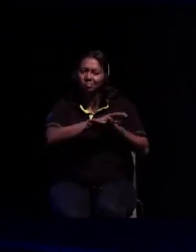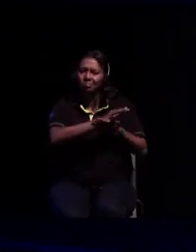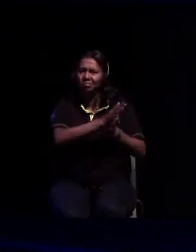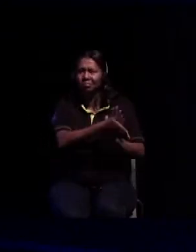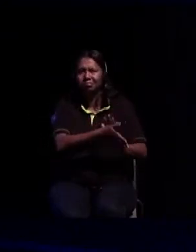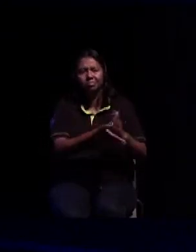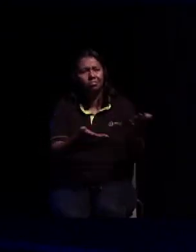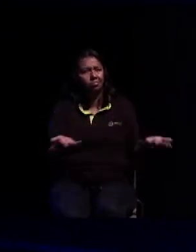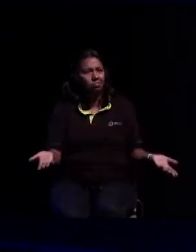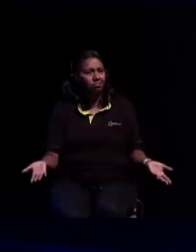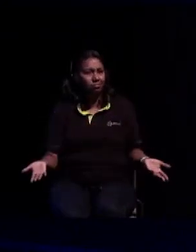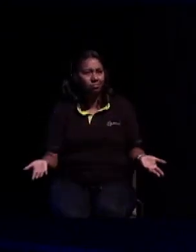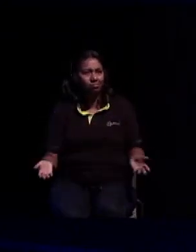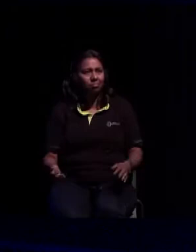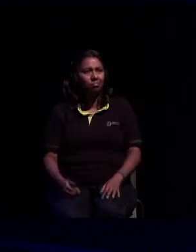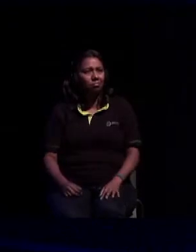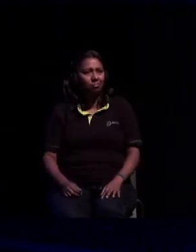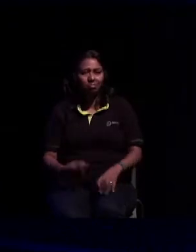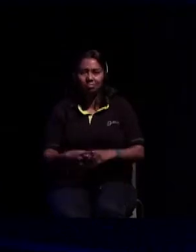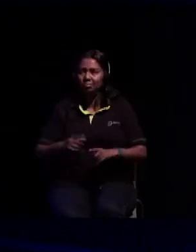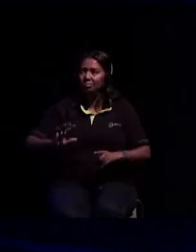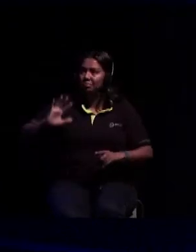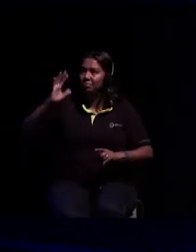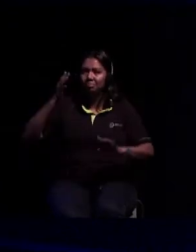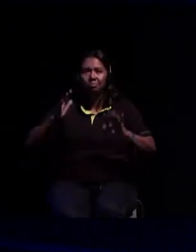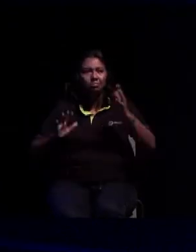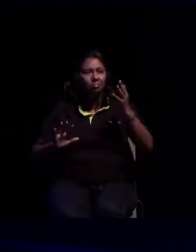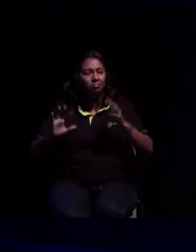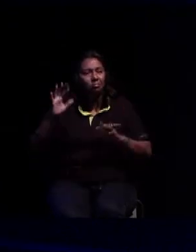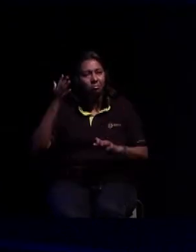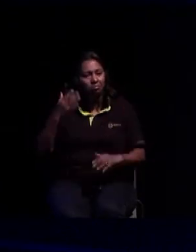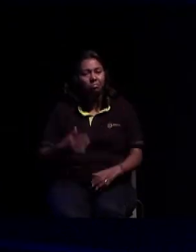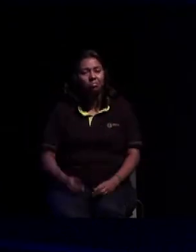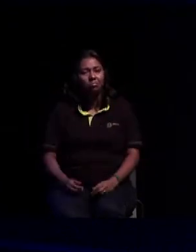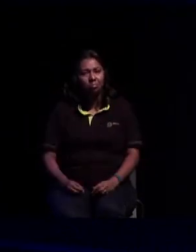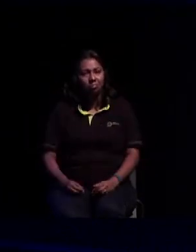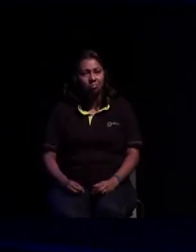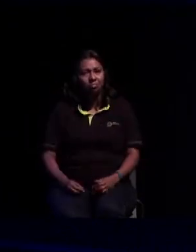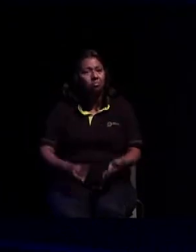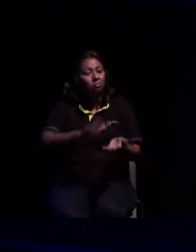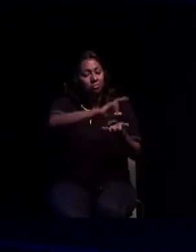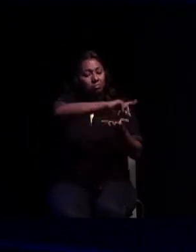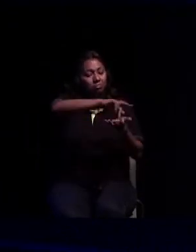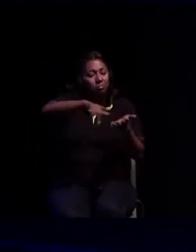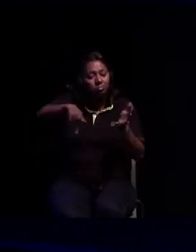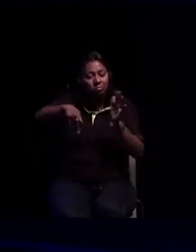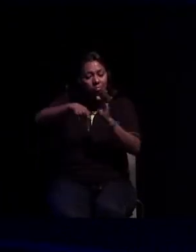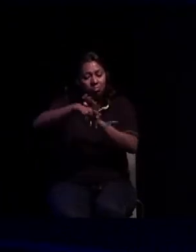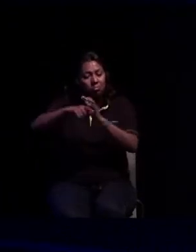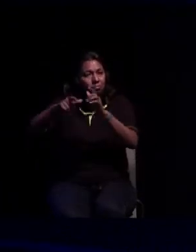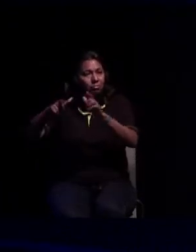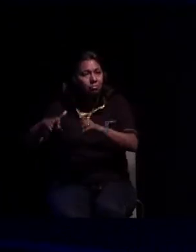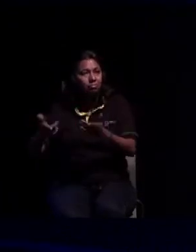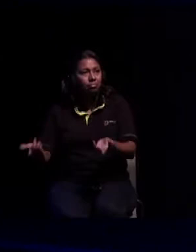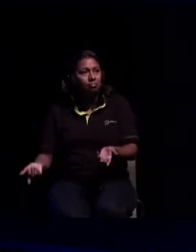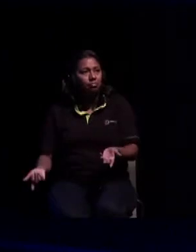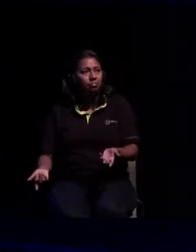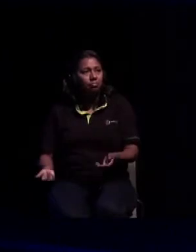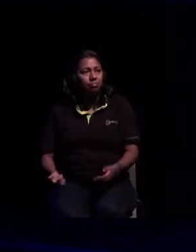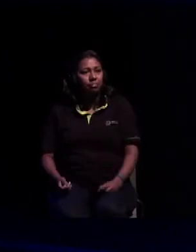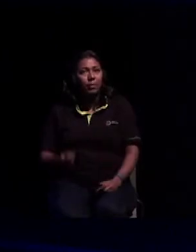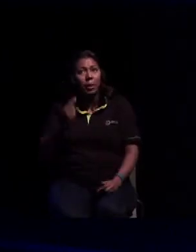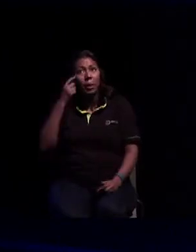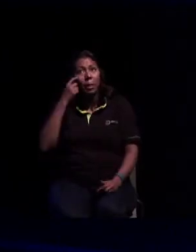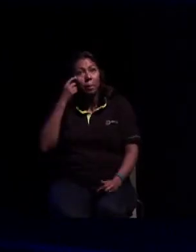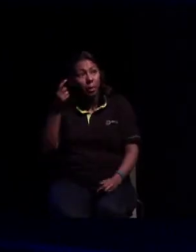happened is the community is divided. There are elements of the community who see tourism as their only hope for an economic future in keeping the